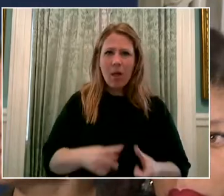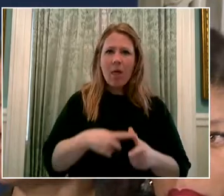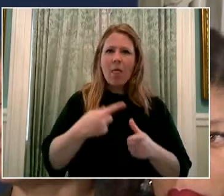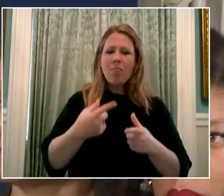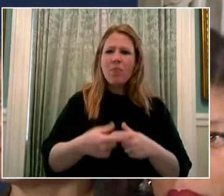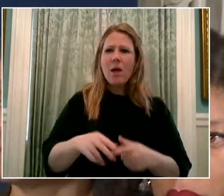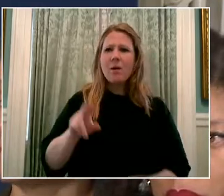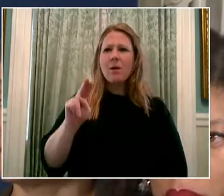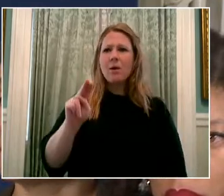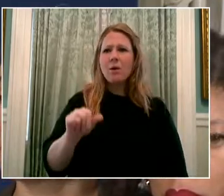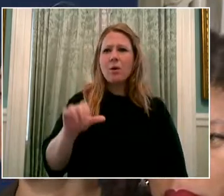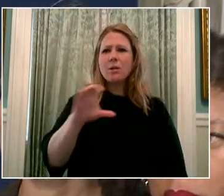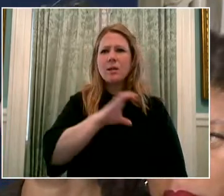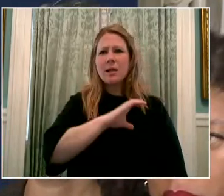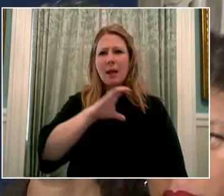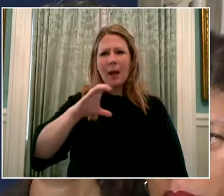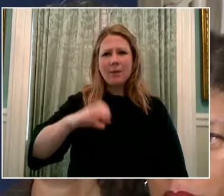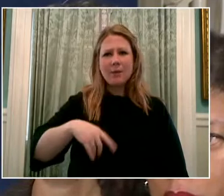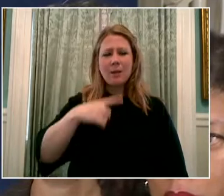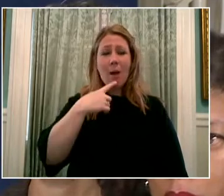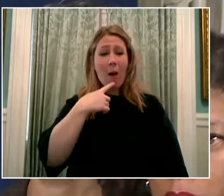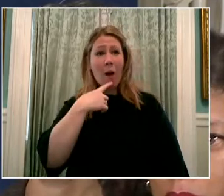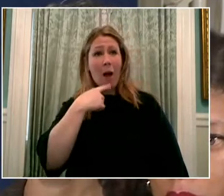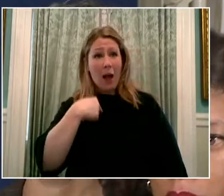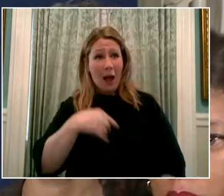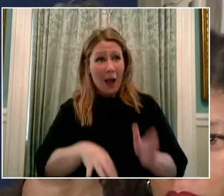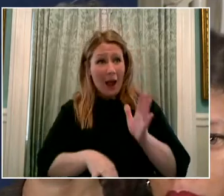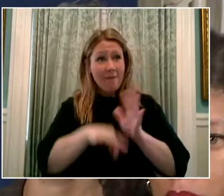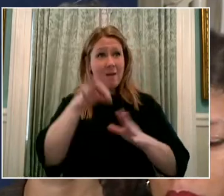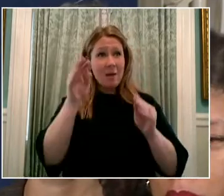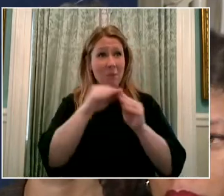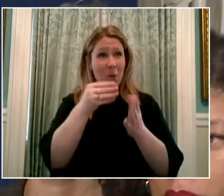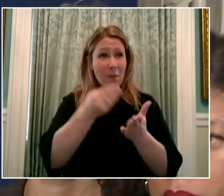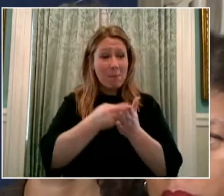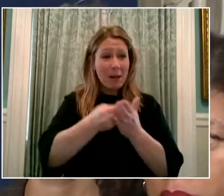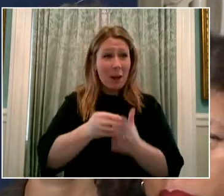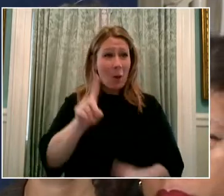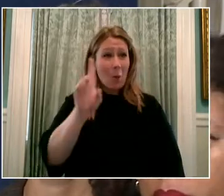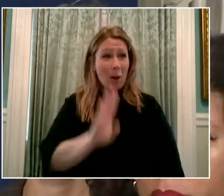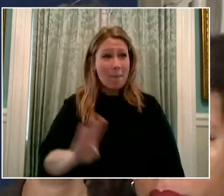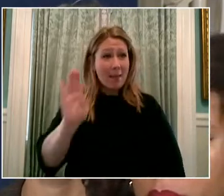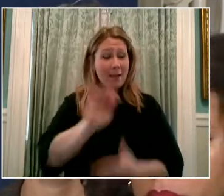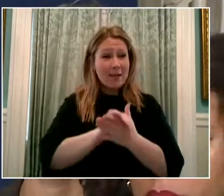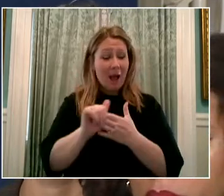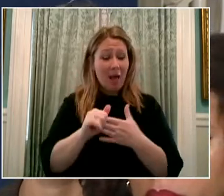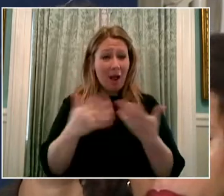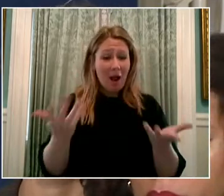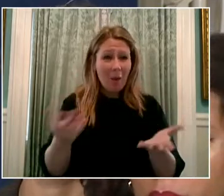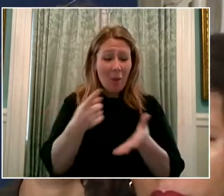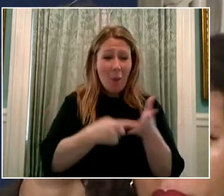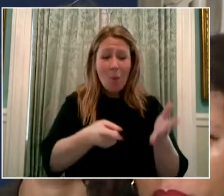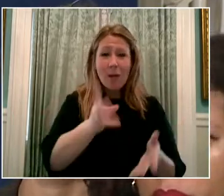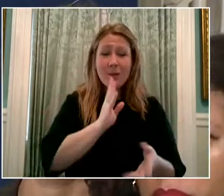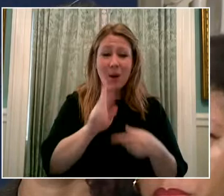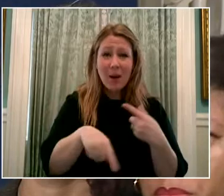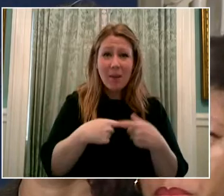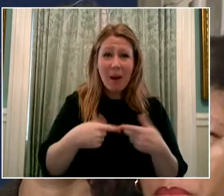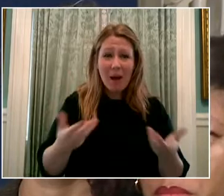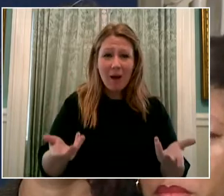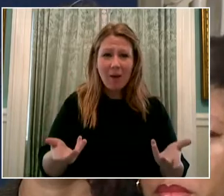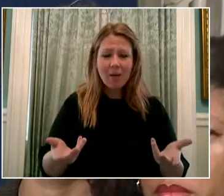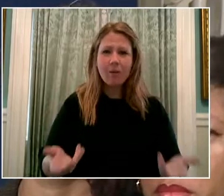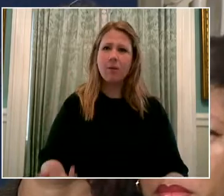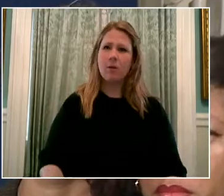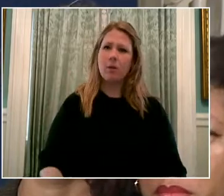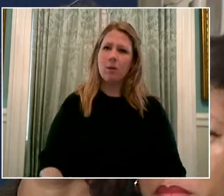got more money in the budget. We found $1 billion. What are they talking about? You know? So when you add what's being reported